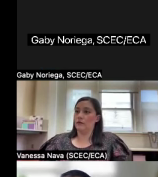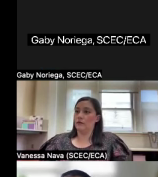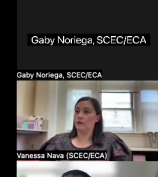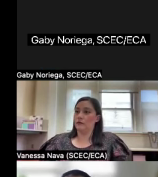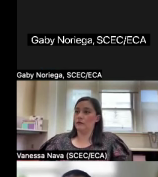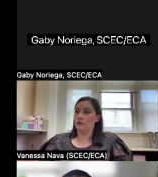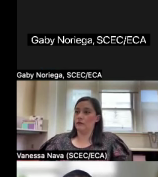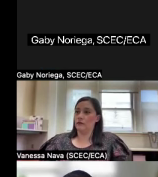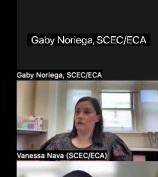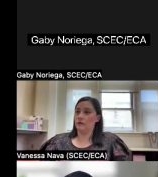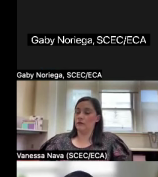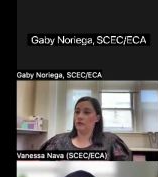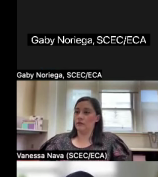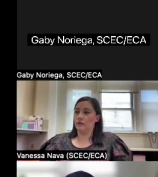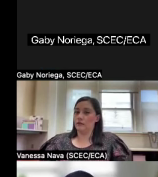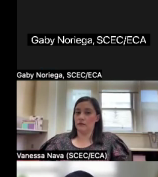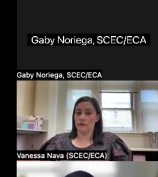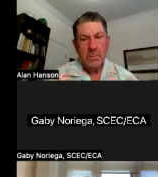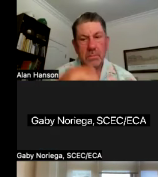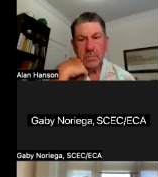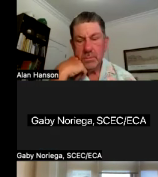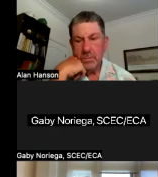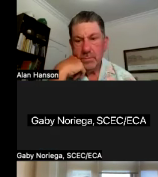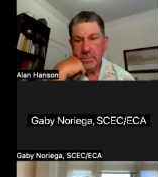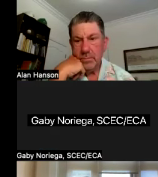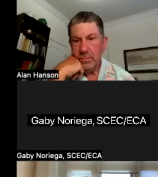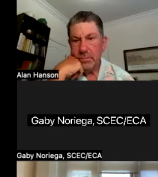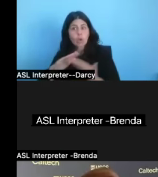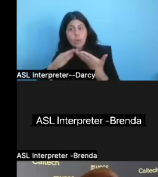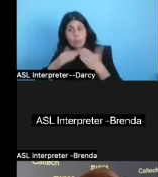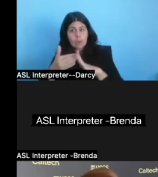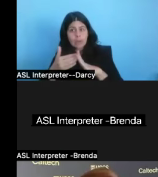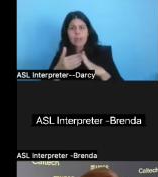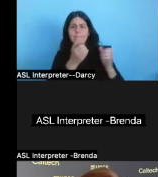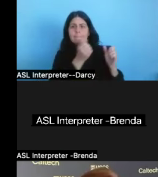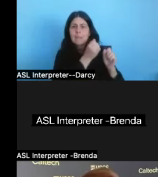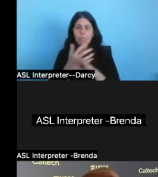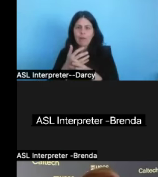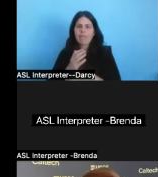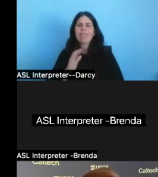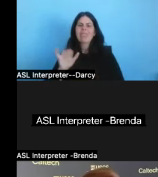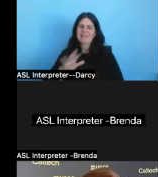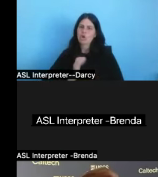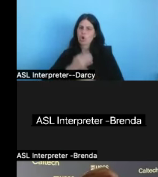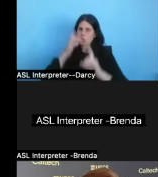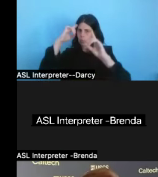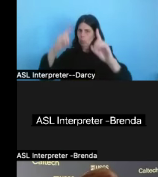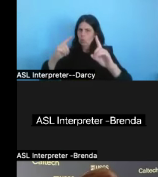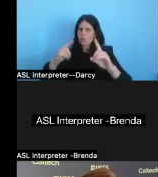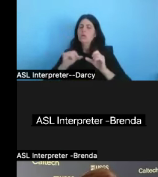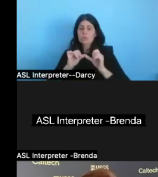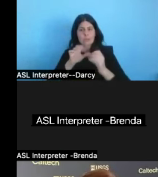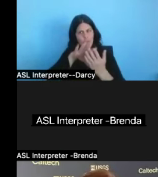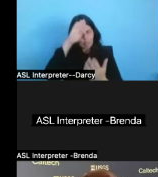Country Alliance, and helping our community and being prepared is our goal. So we will continue to work with you and learn more from you, so we can